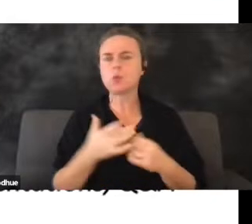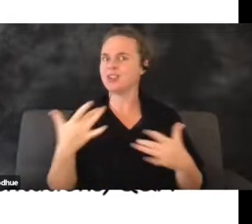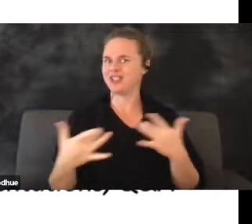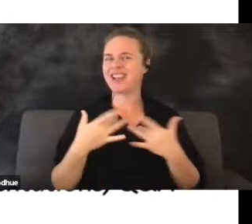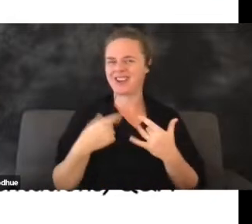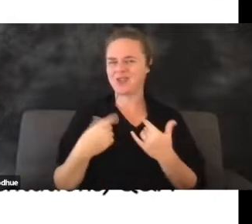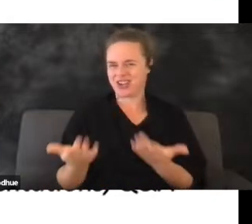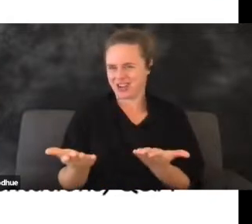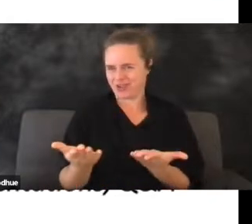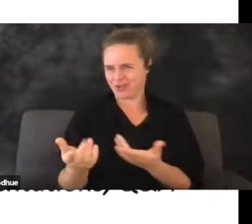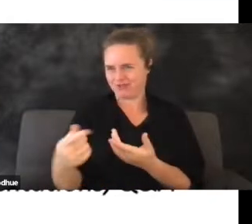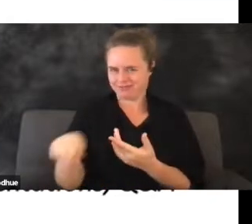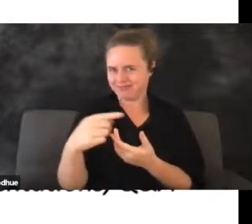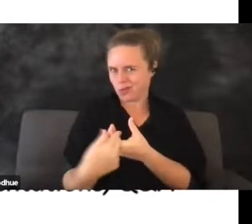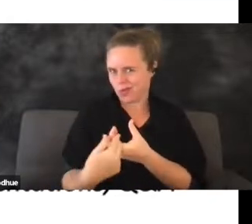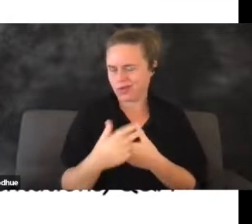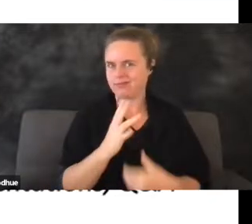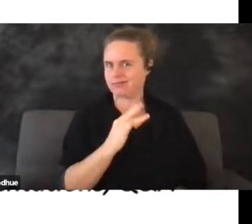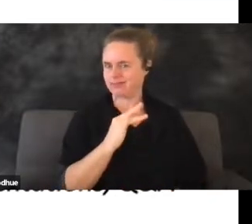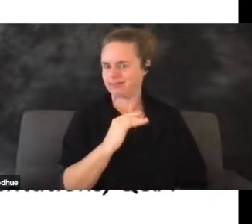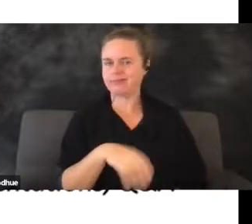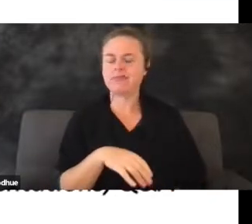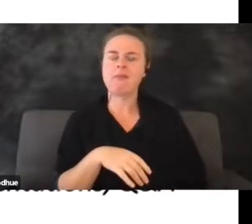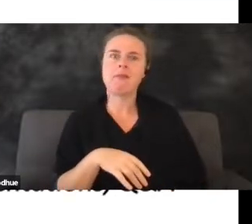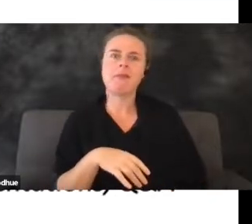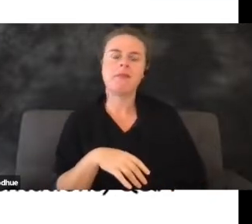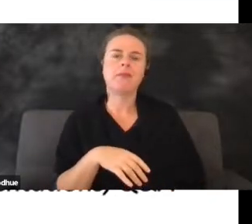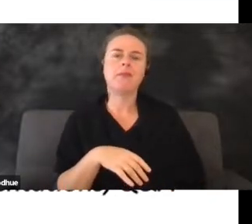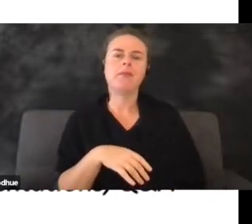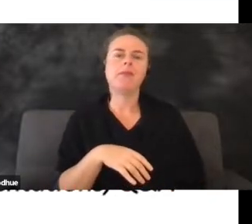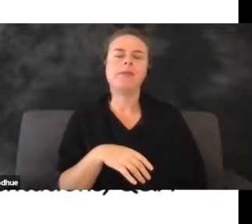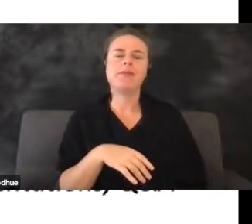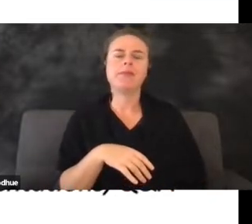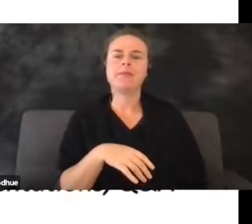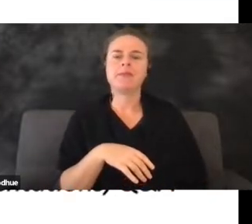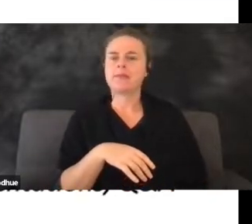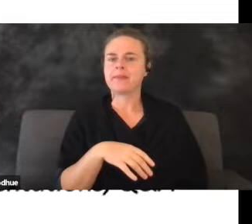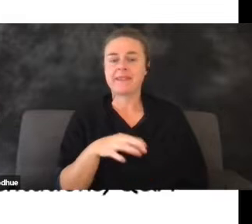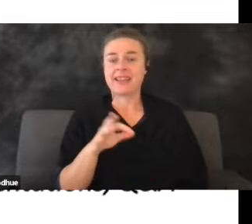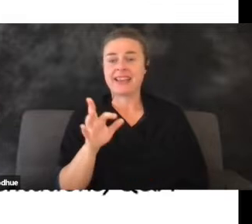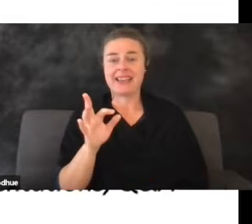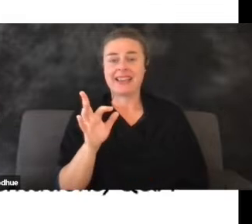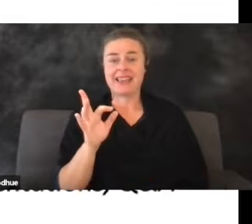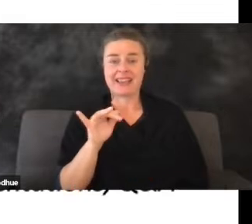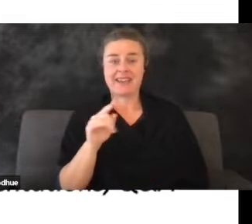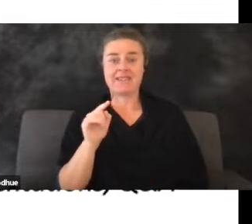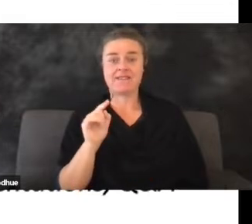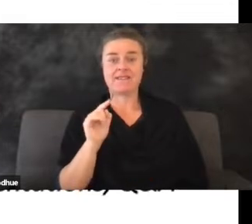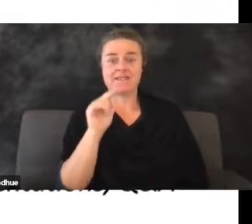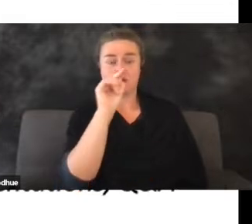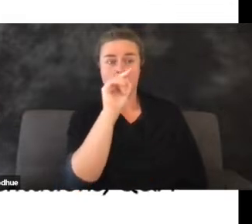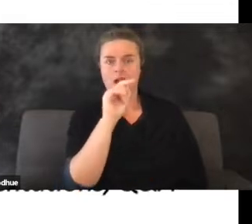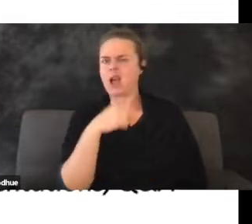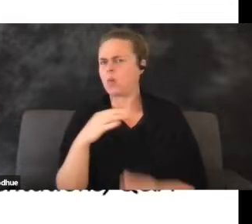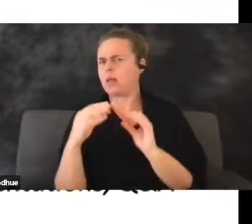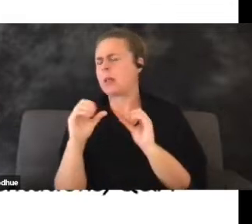here and excited that you're participating. But again, if all of this is posted, and I can put the link in the chat later on,